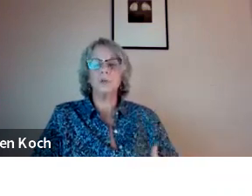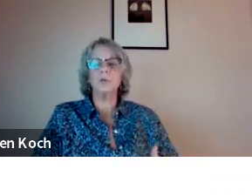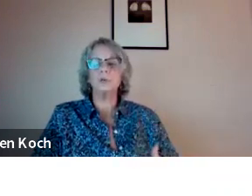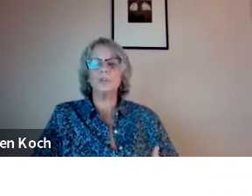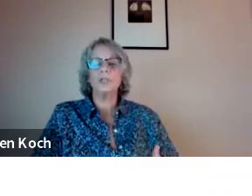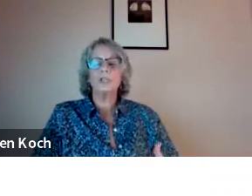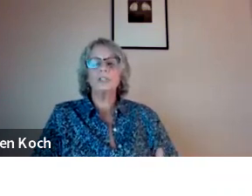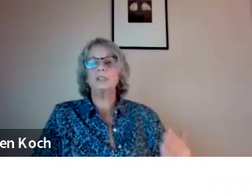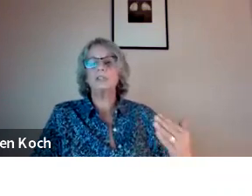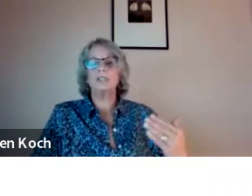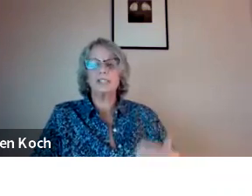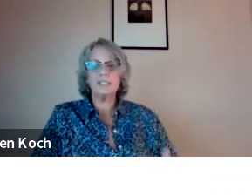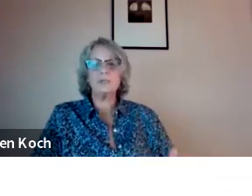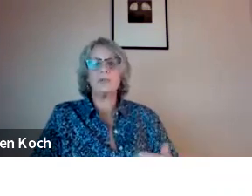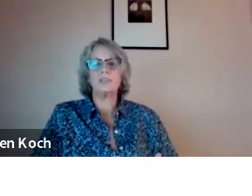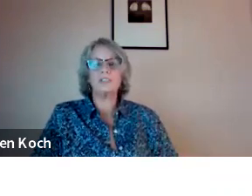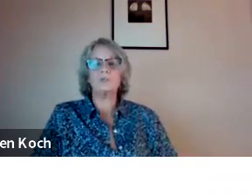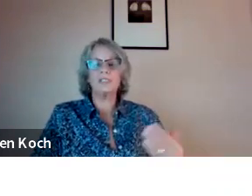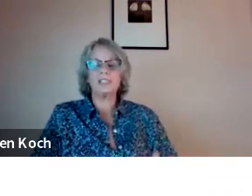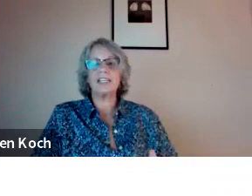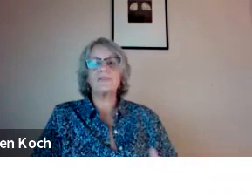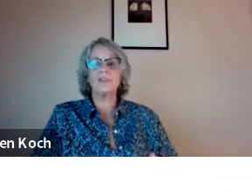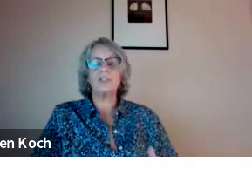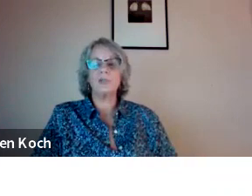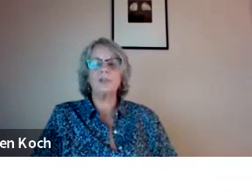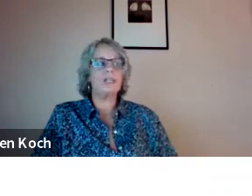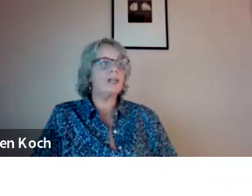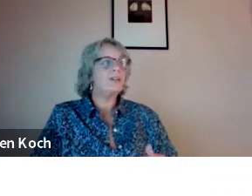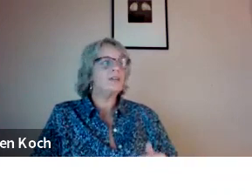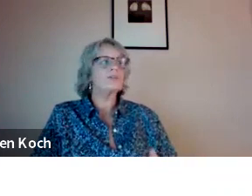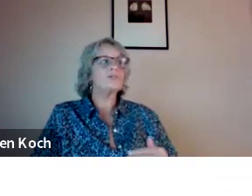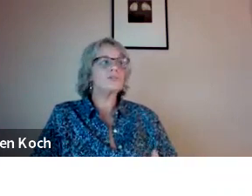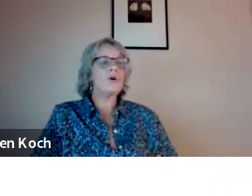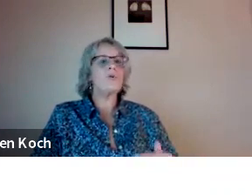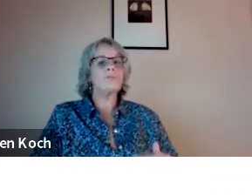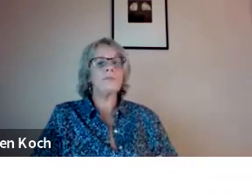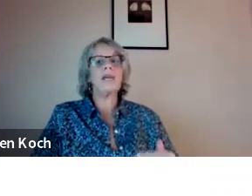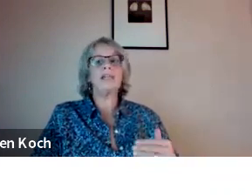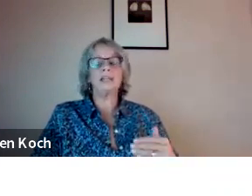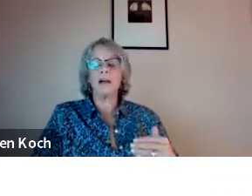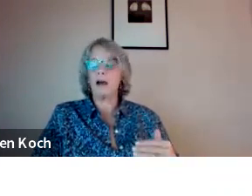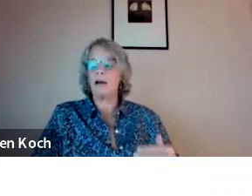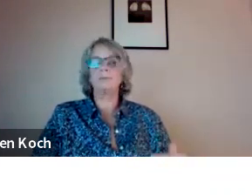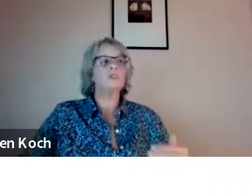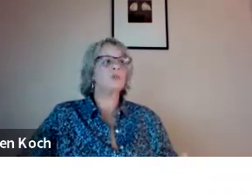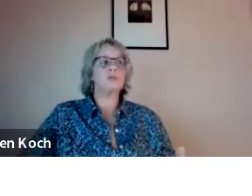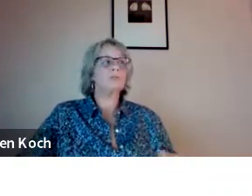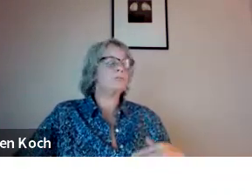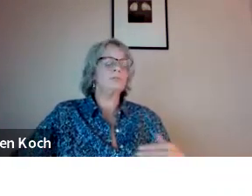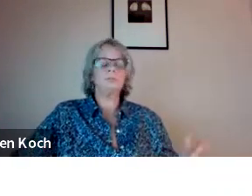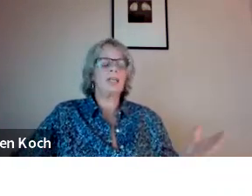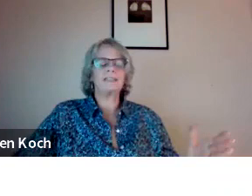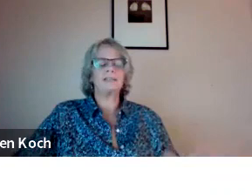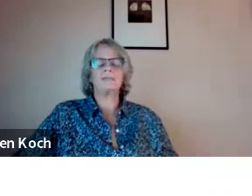restrictive tools to assist a person to be successful in the community, there are so many